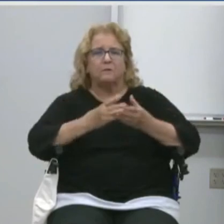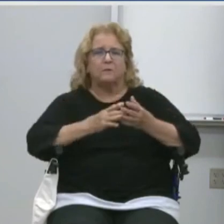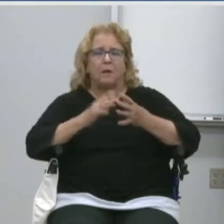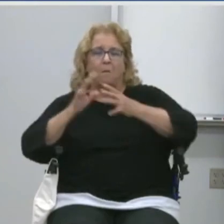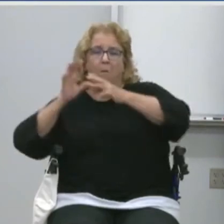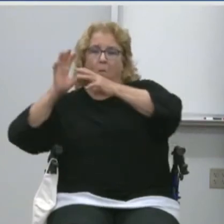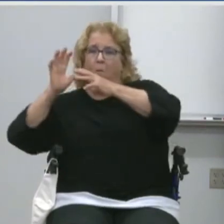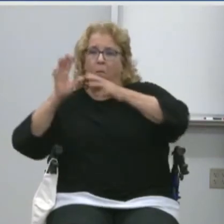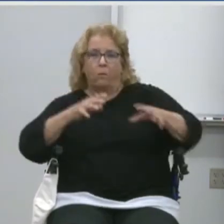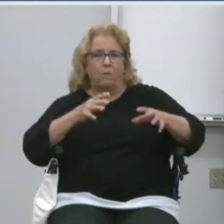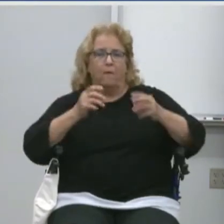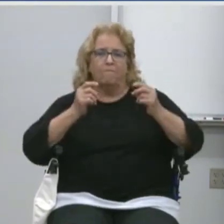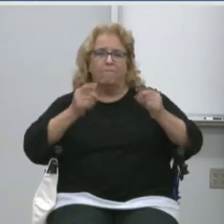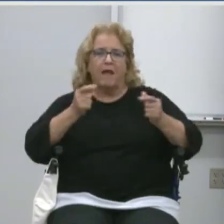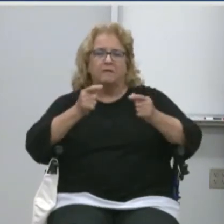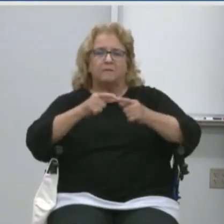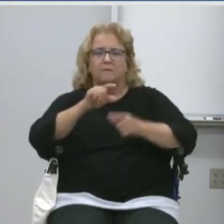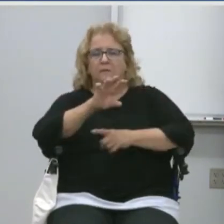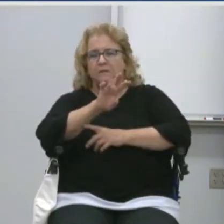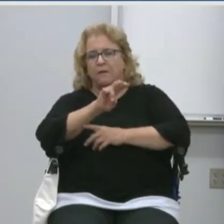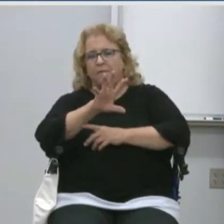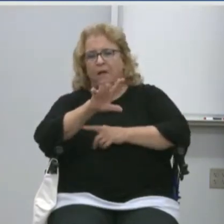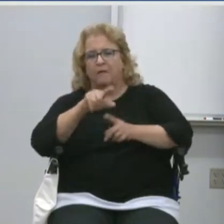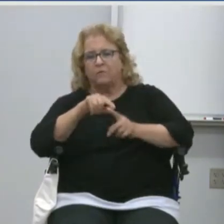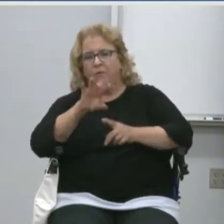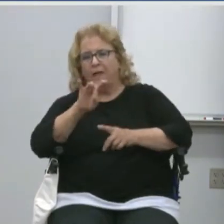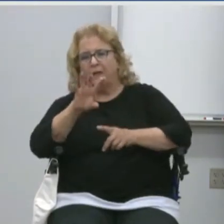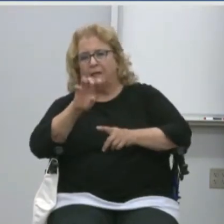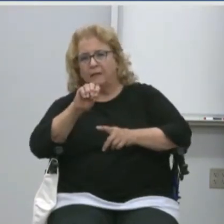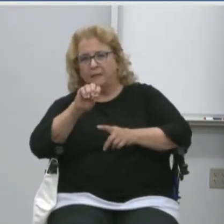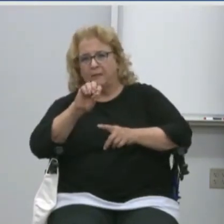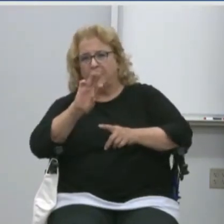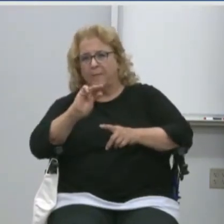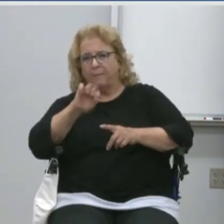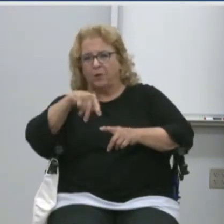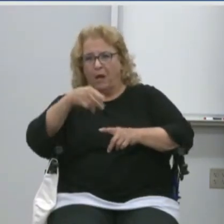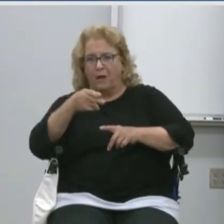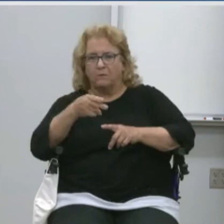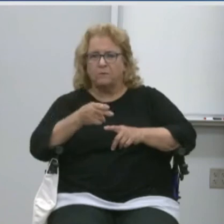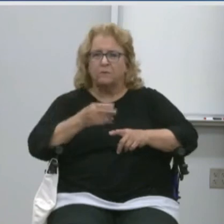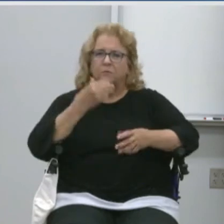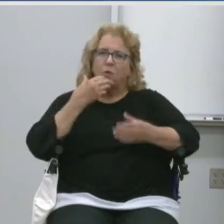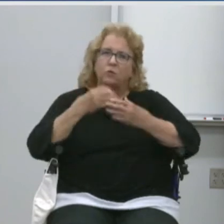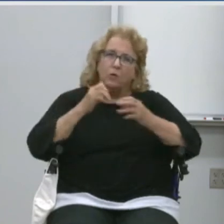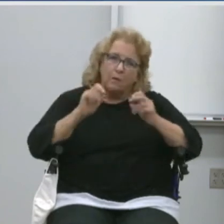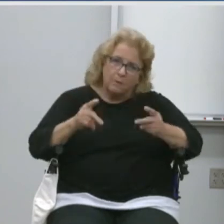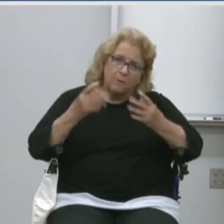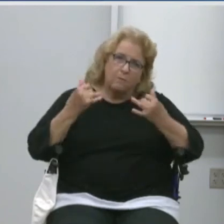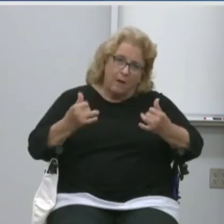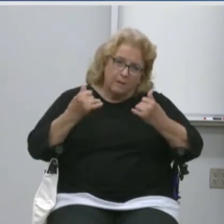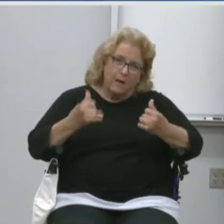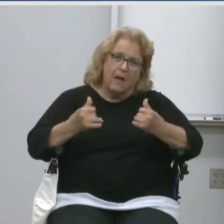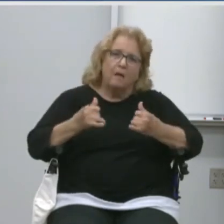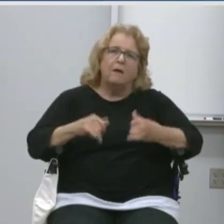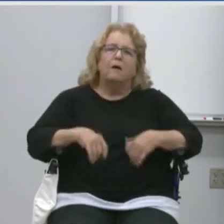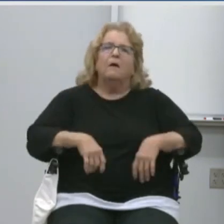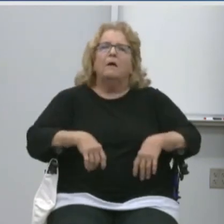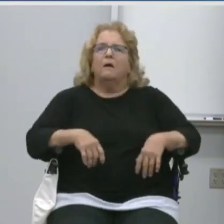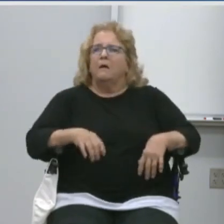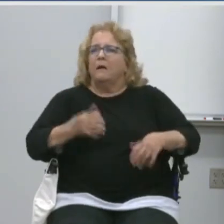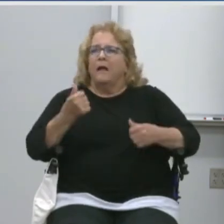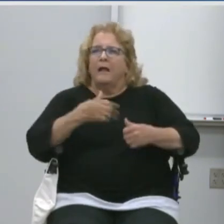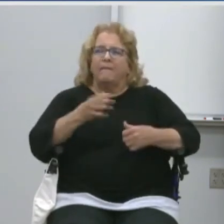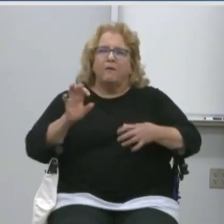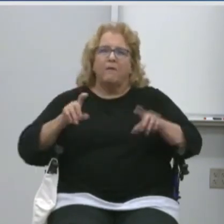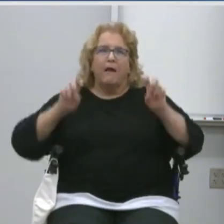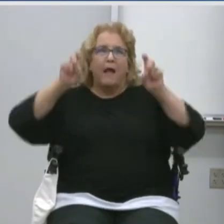that will come in to 75, 80 miles an hour as they move through. So it's a good opportunity right now. Take down the wind chimes, bring down the